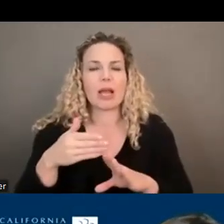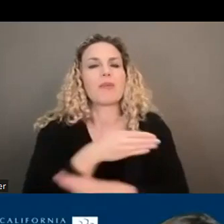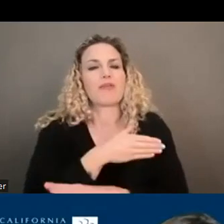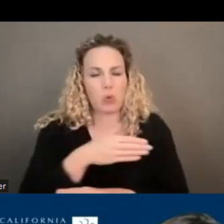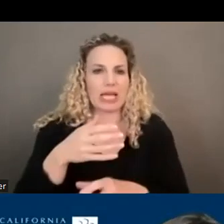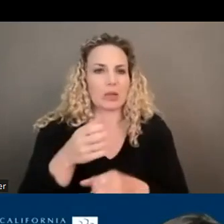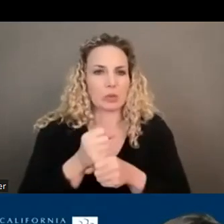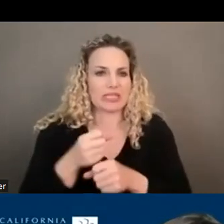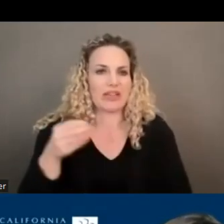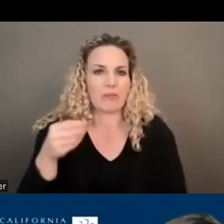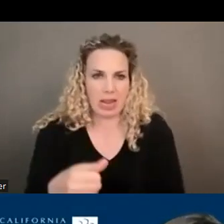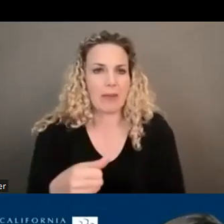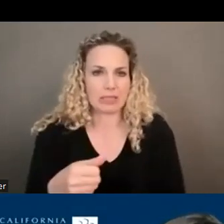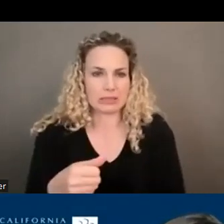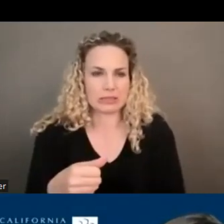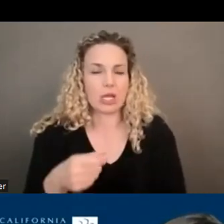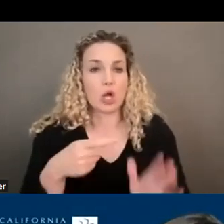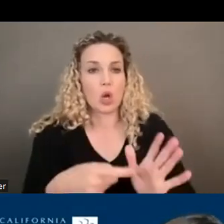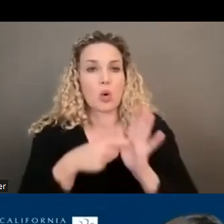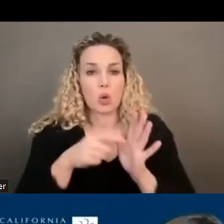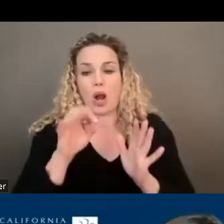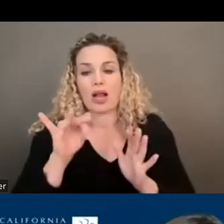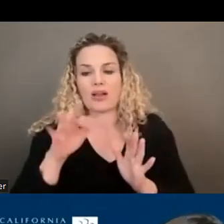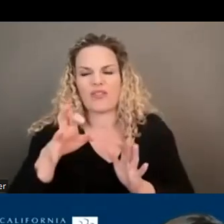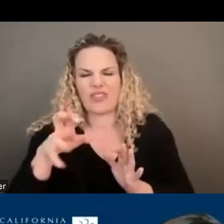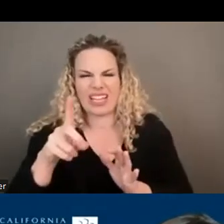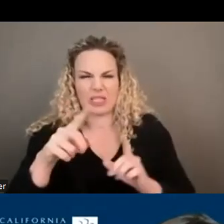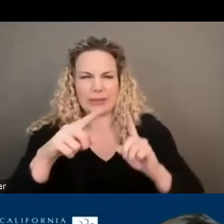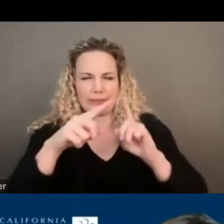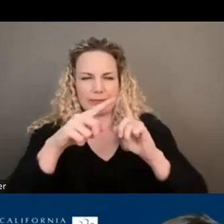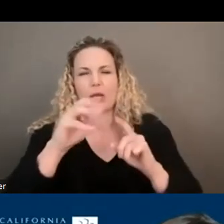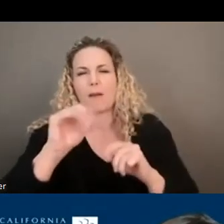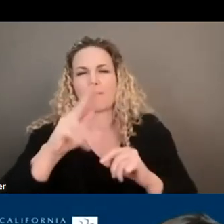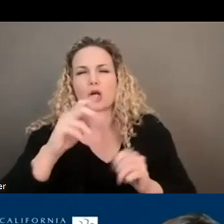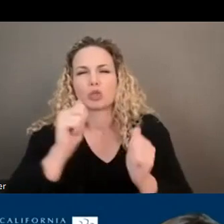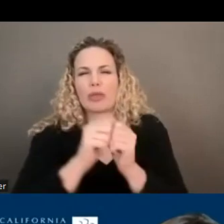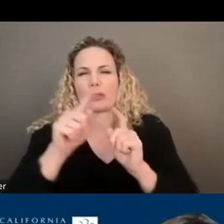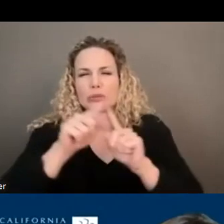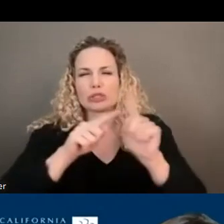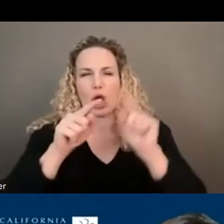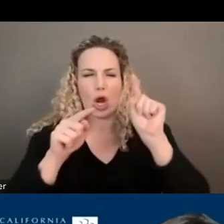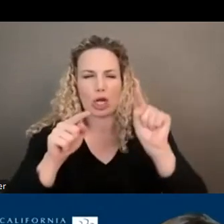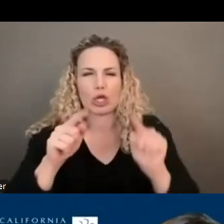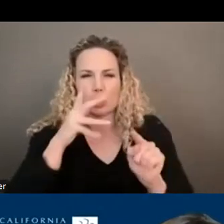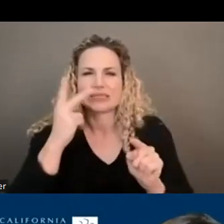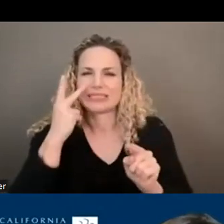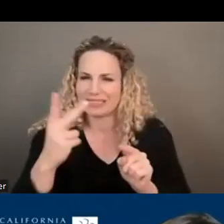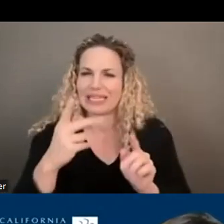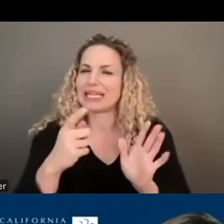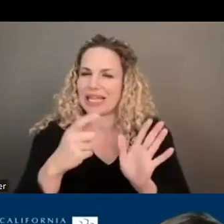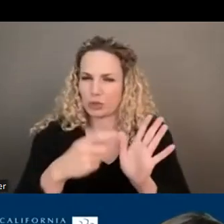payment. Required fields are marked with an asterisk and must be completed in order for the survey to be